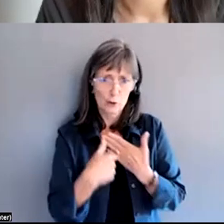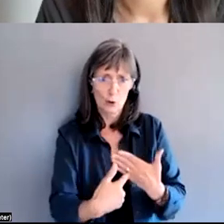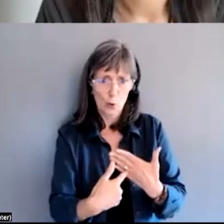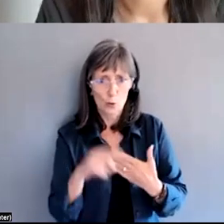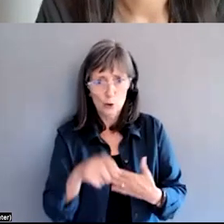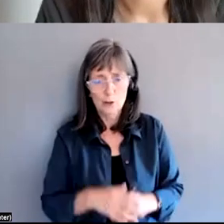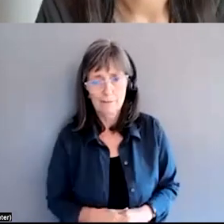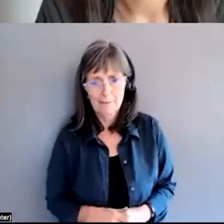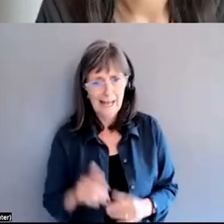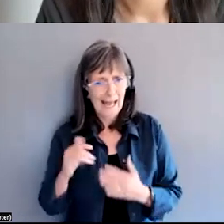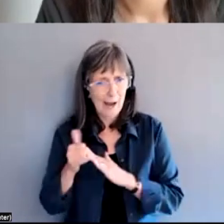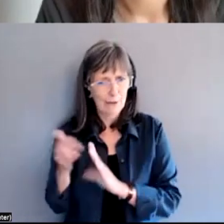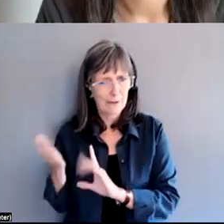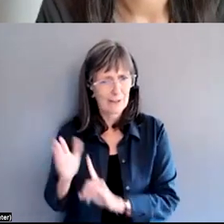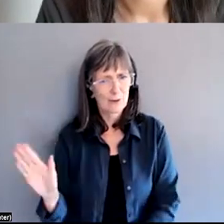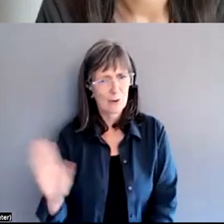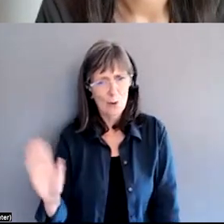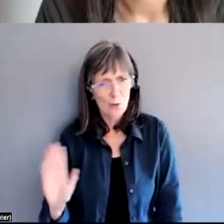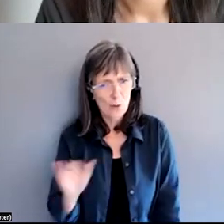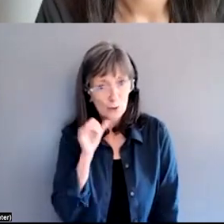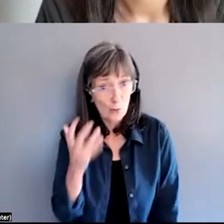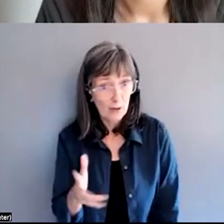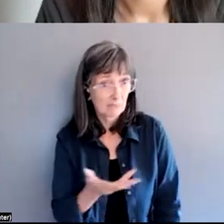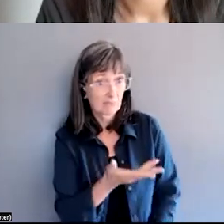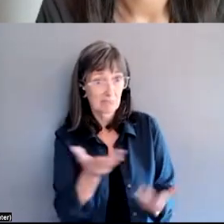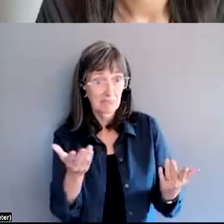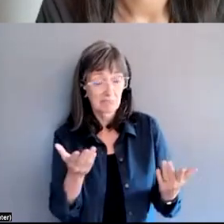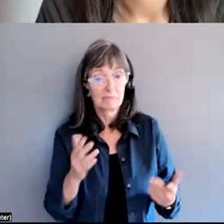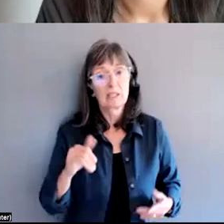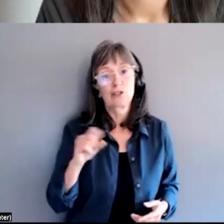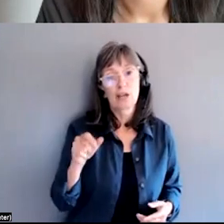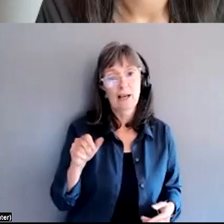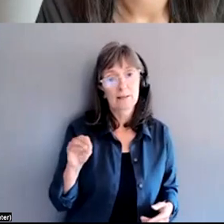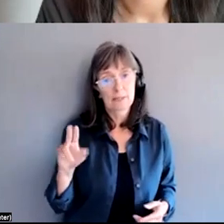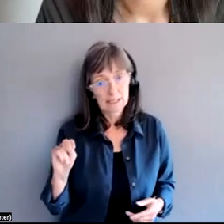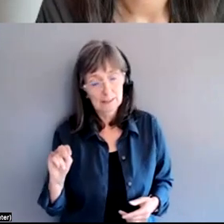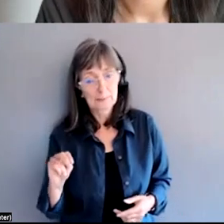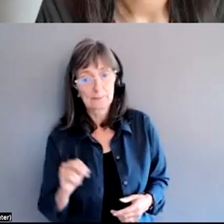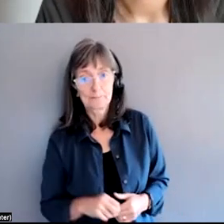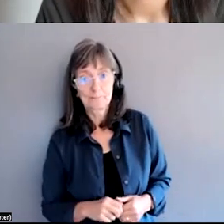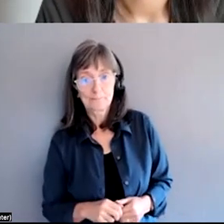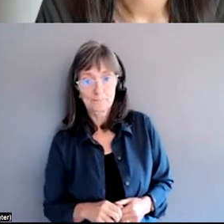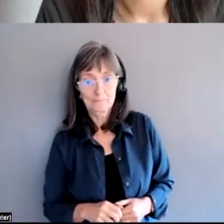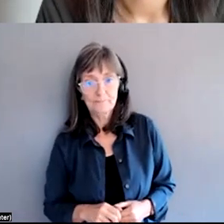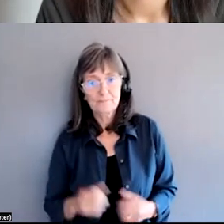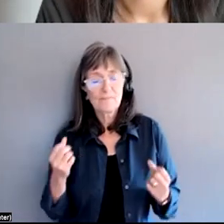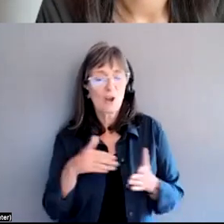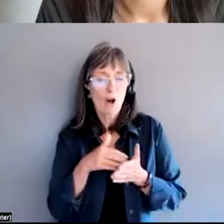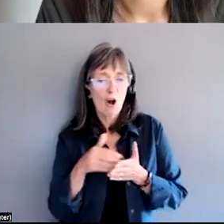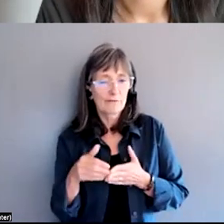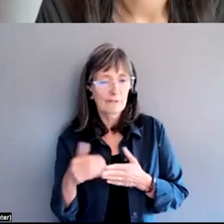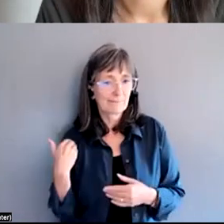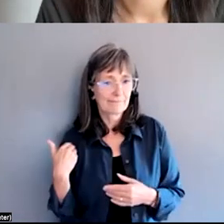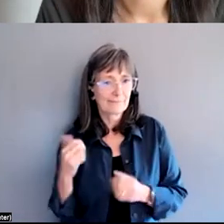Does anybody want to take a shot at that? I can speak to that a little bit. I think I get a lot of this when I'm working